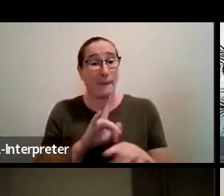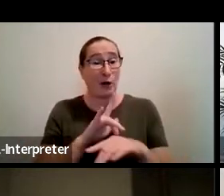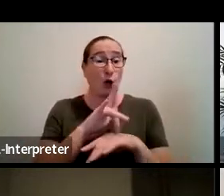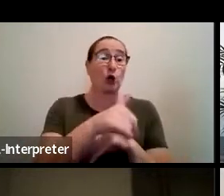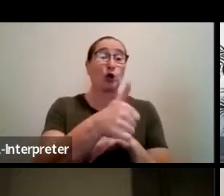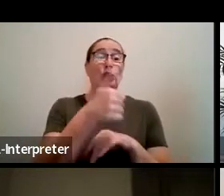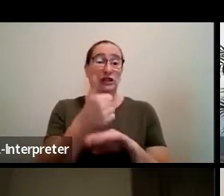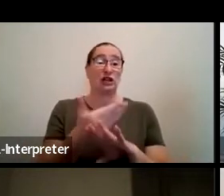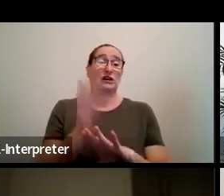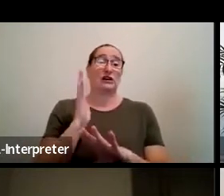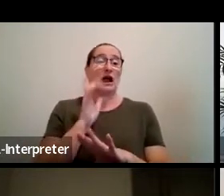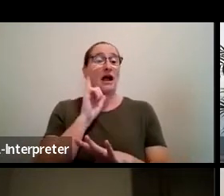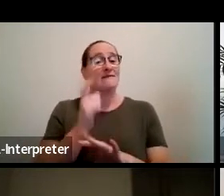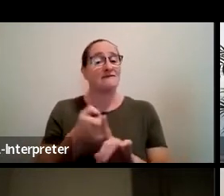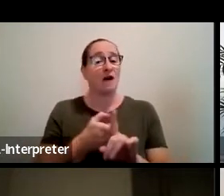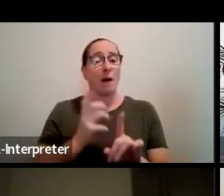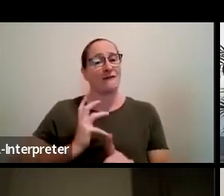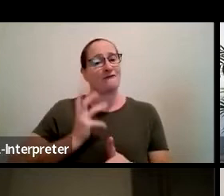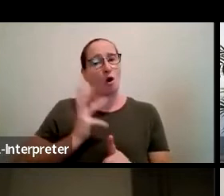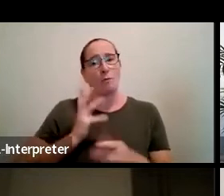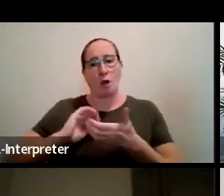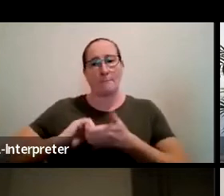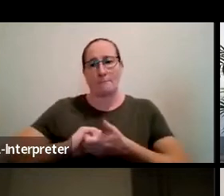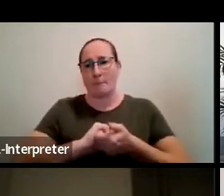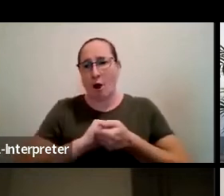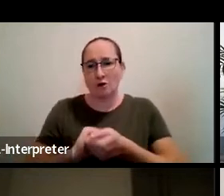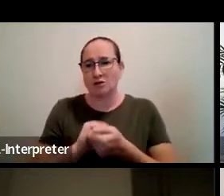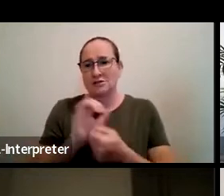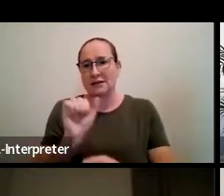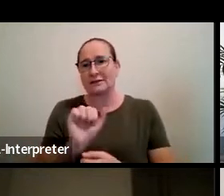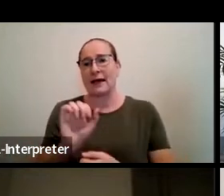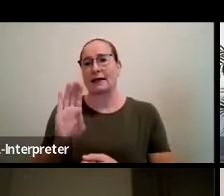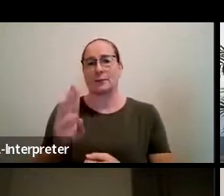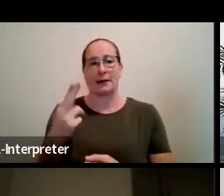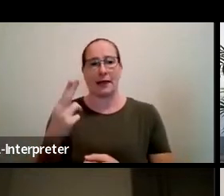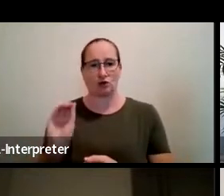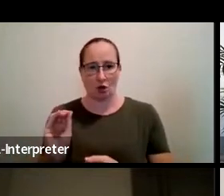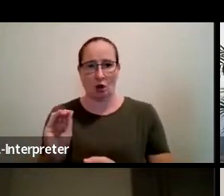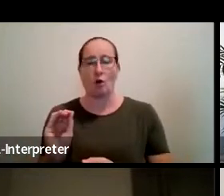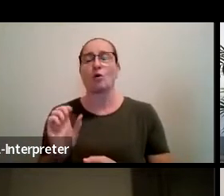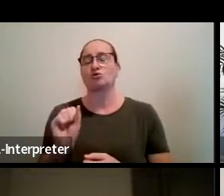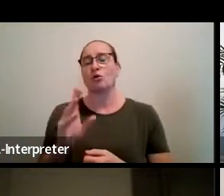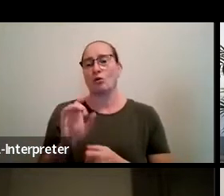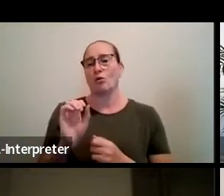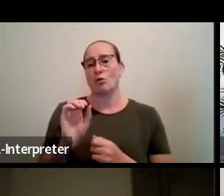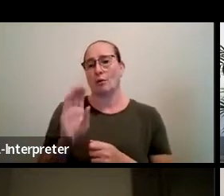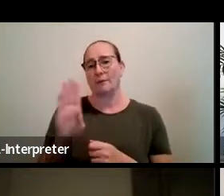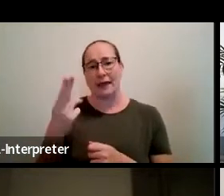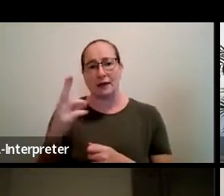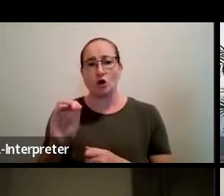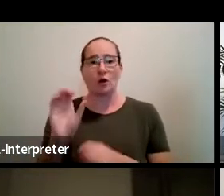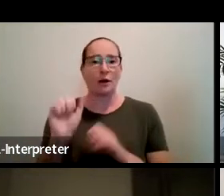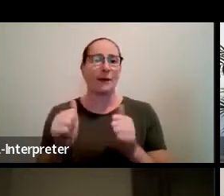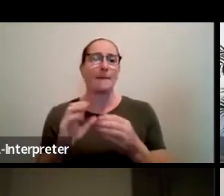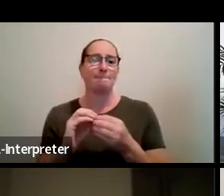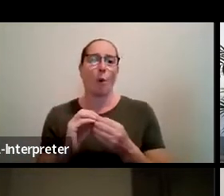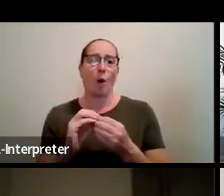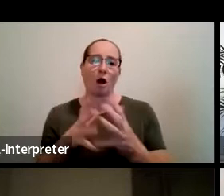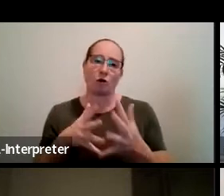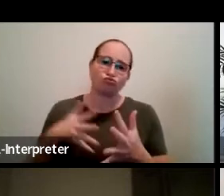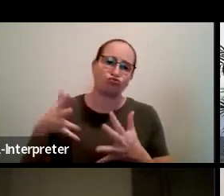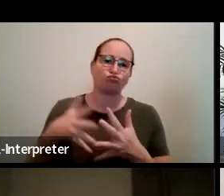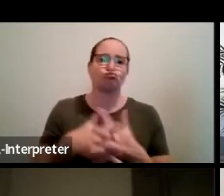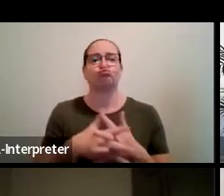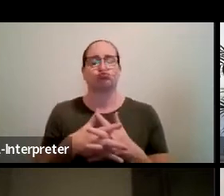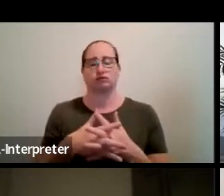pandemic through formal partnerships with an organization like PHO, so that PHO could be more tuned in to what the